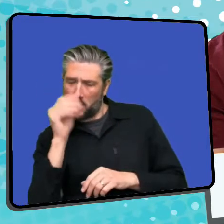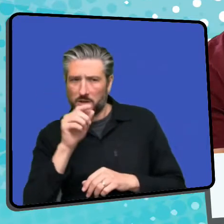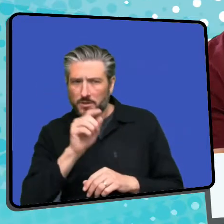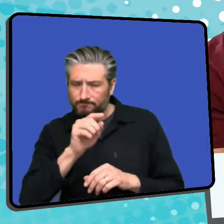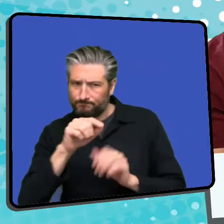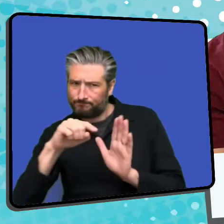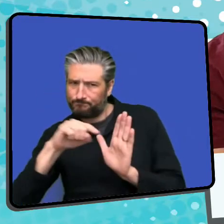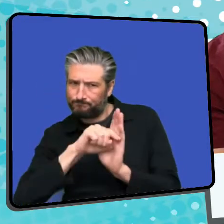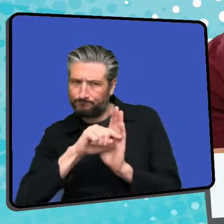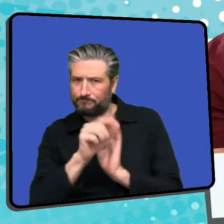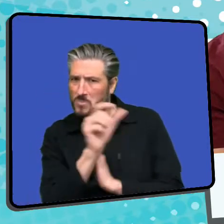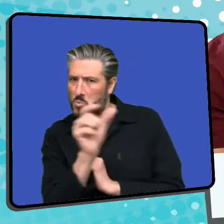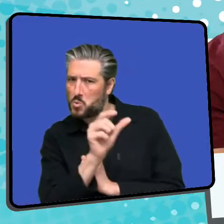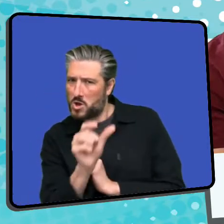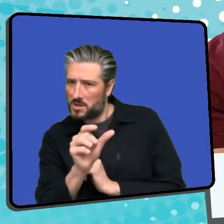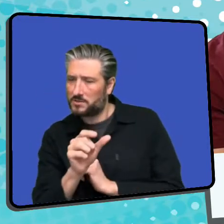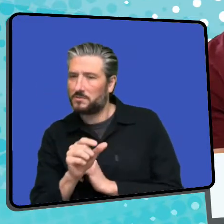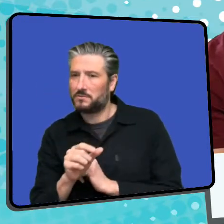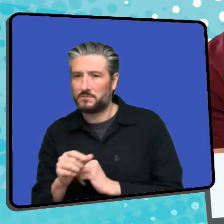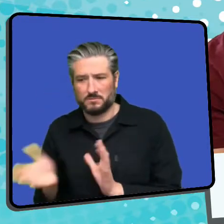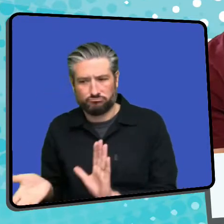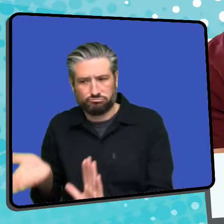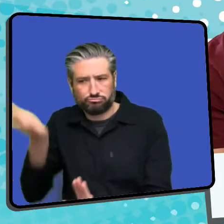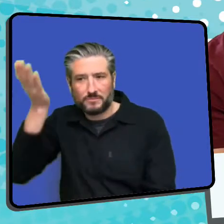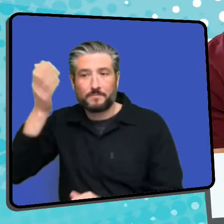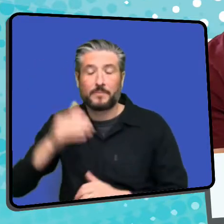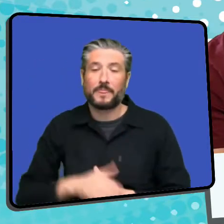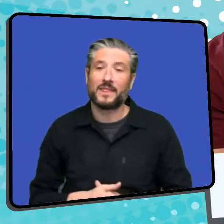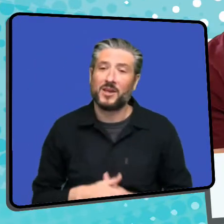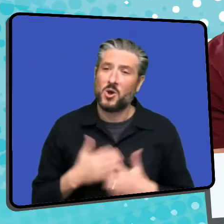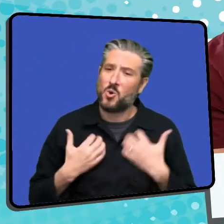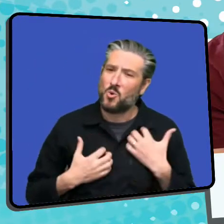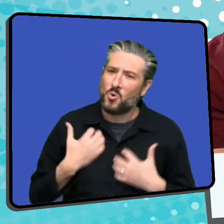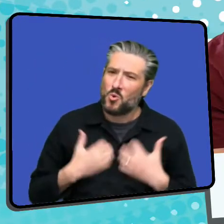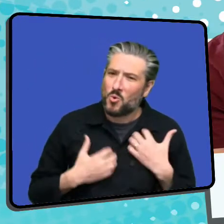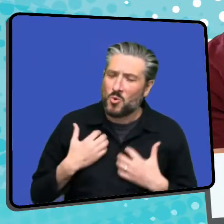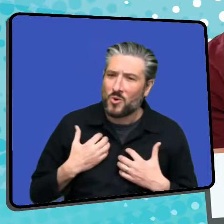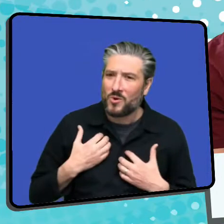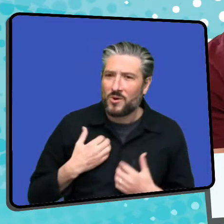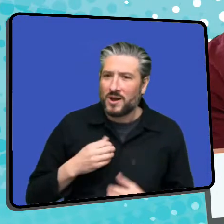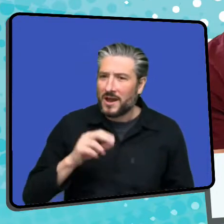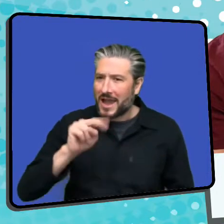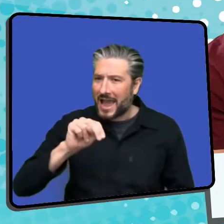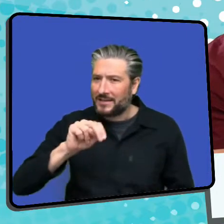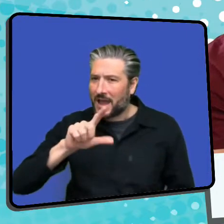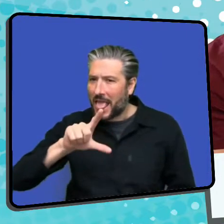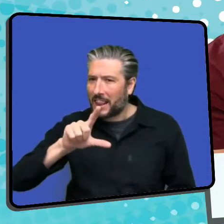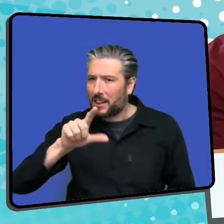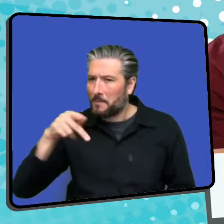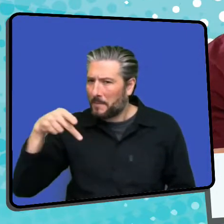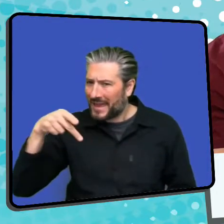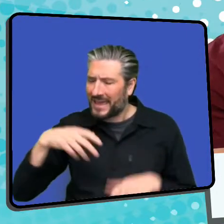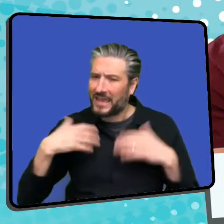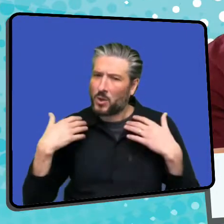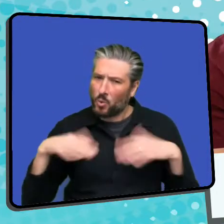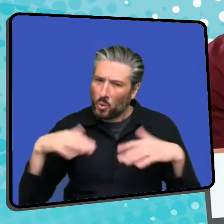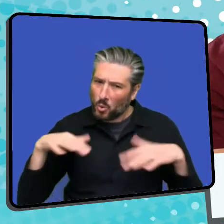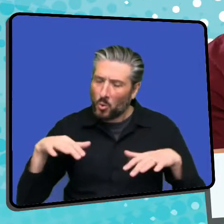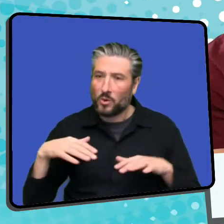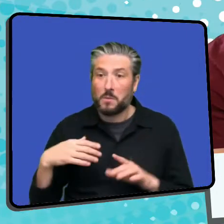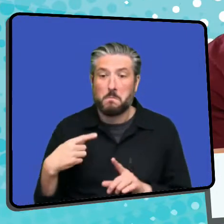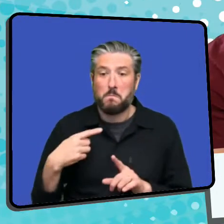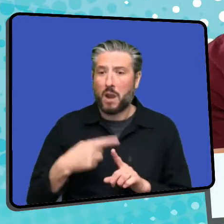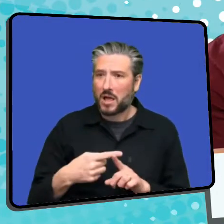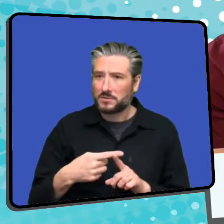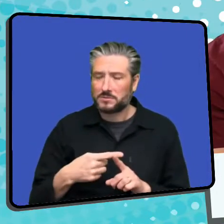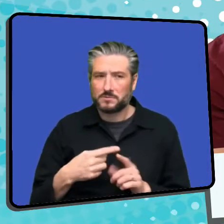Right, that's so interesting, because natural language processing opinion and sentiment mining is often difficult, right, for